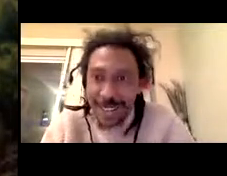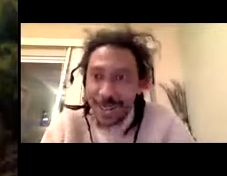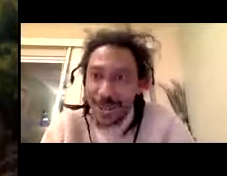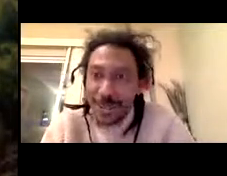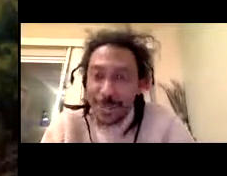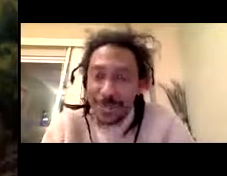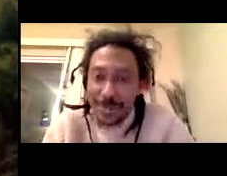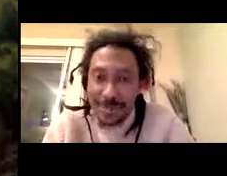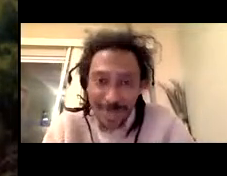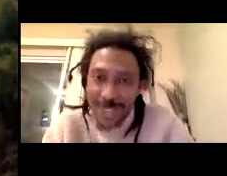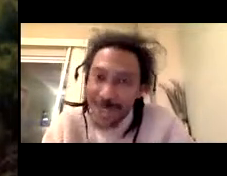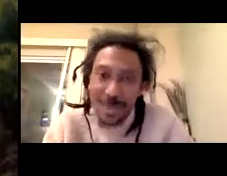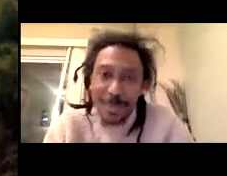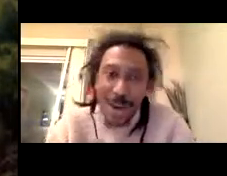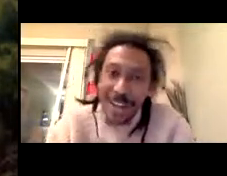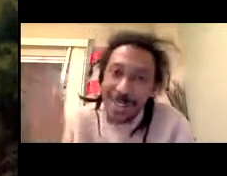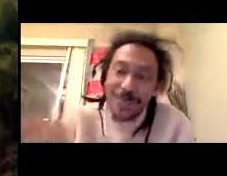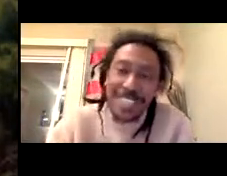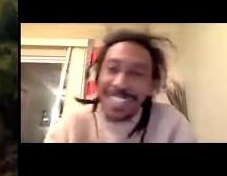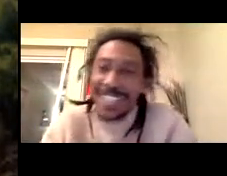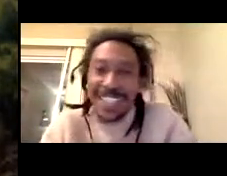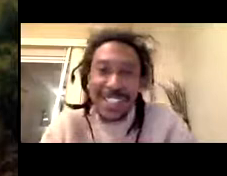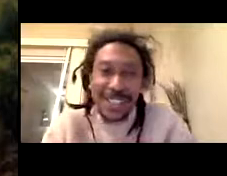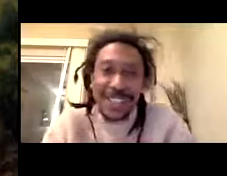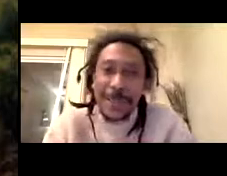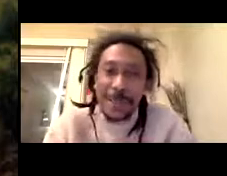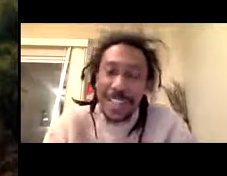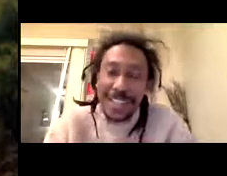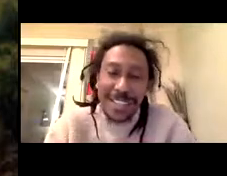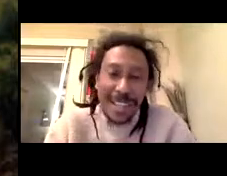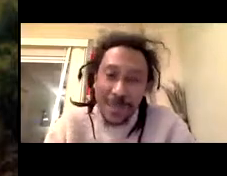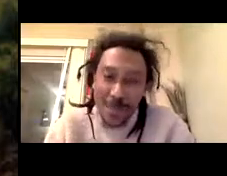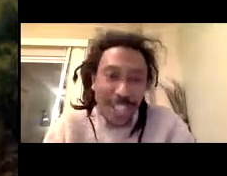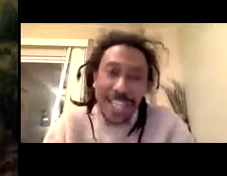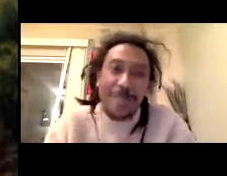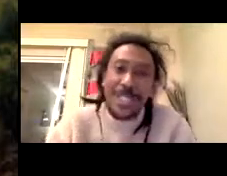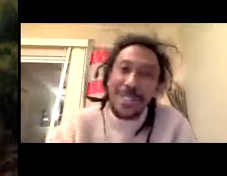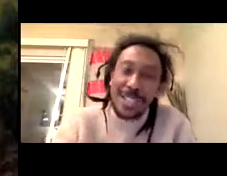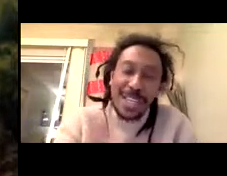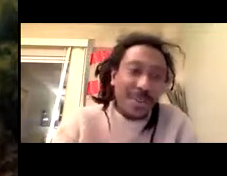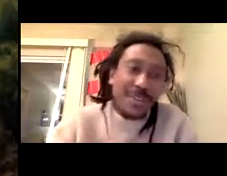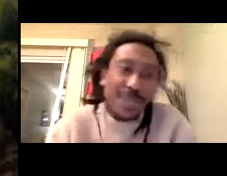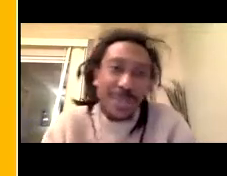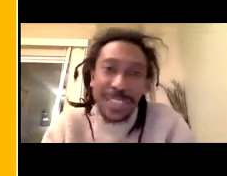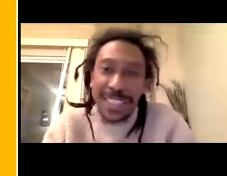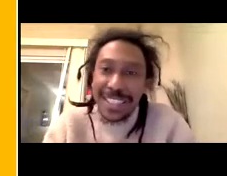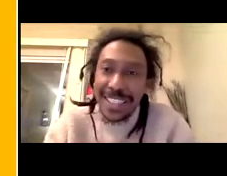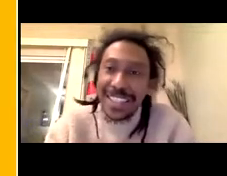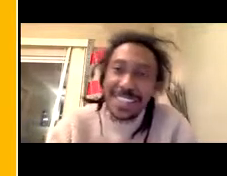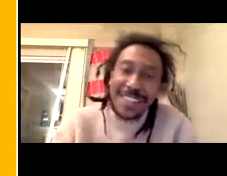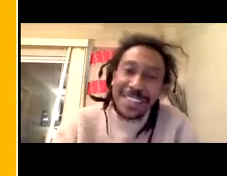to choose me part of this session, and I'm really happy to share with you